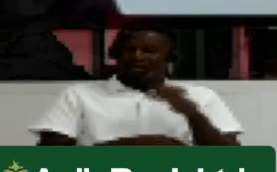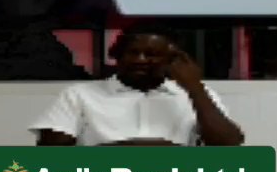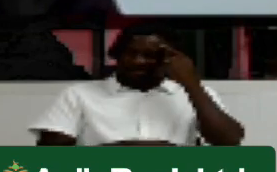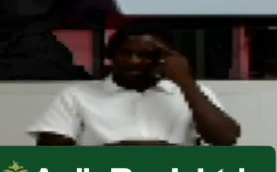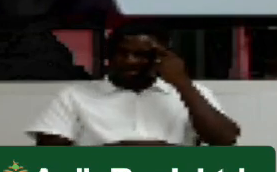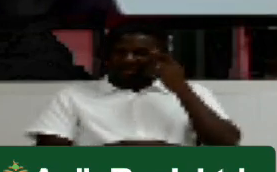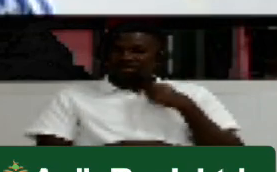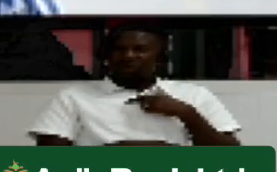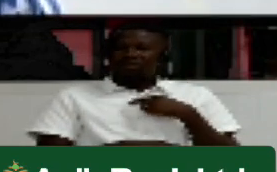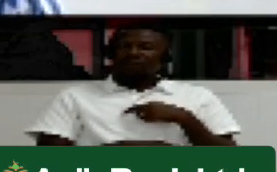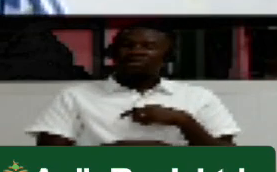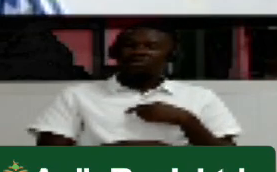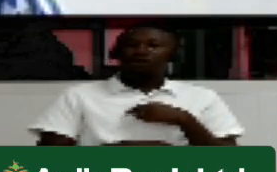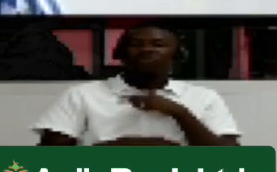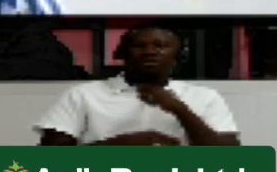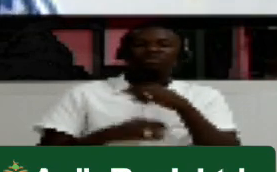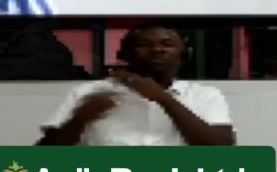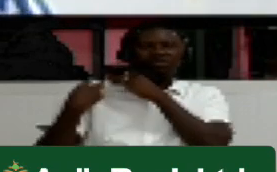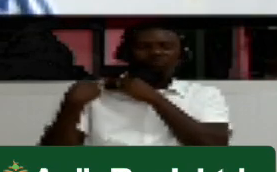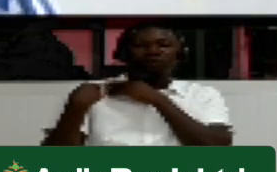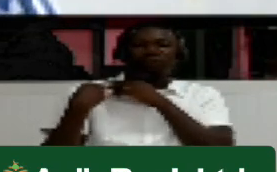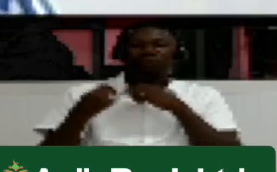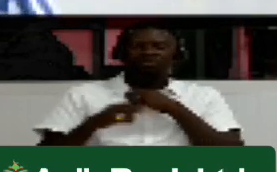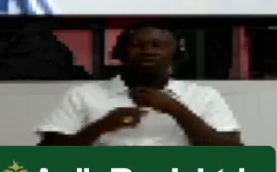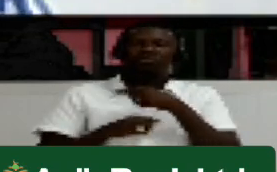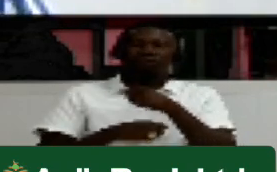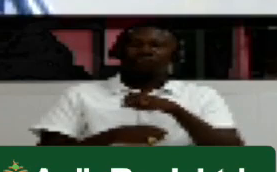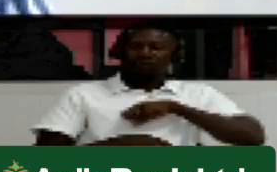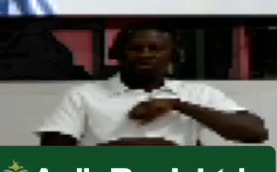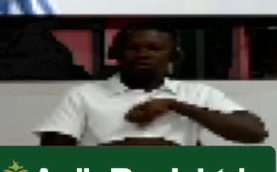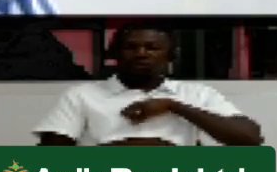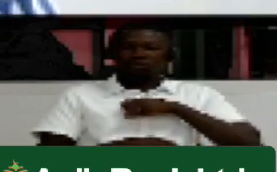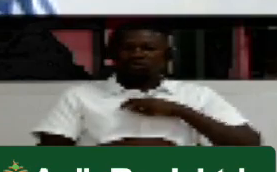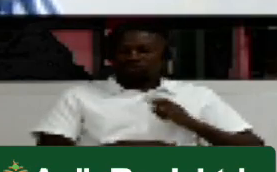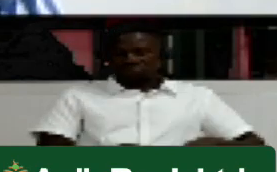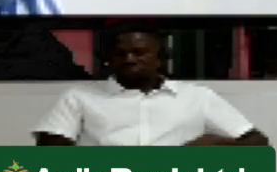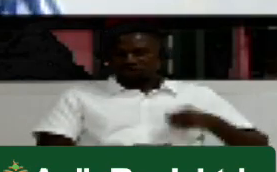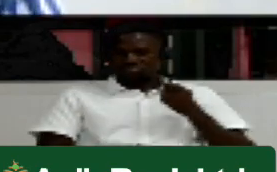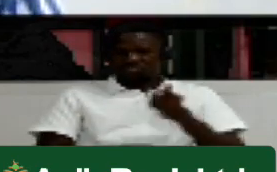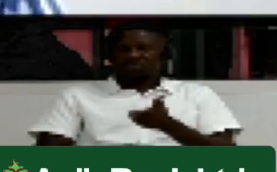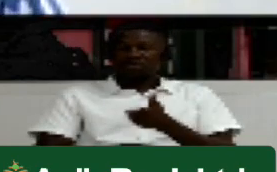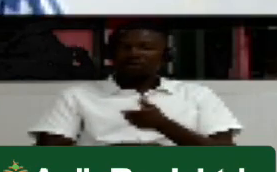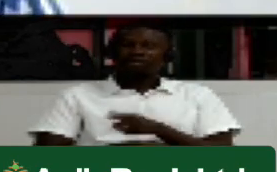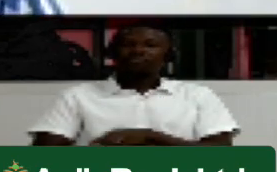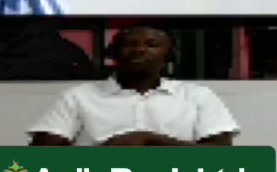that he will take care of us from his own personal